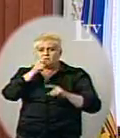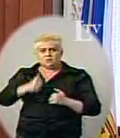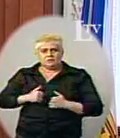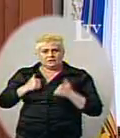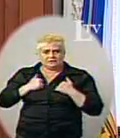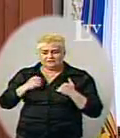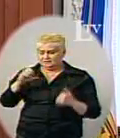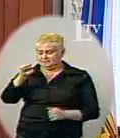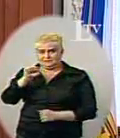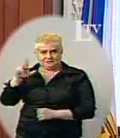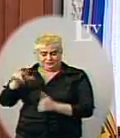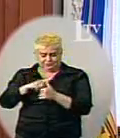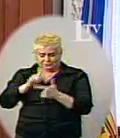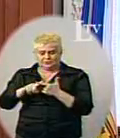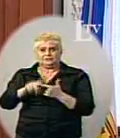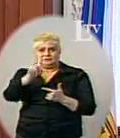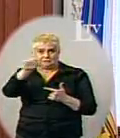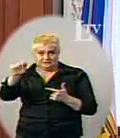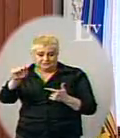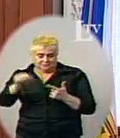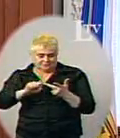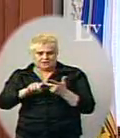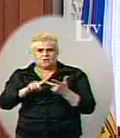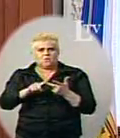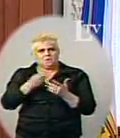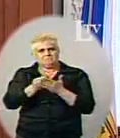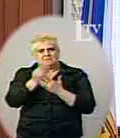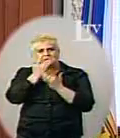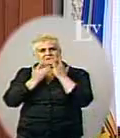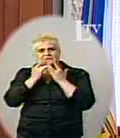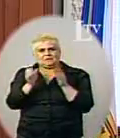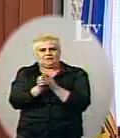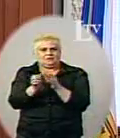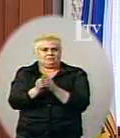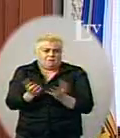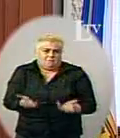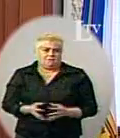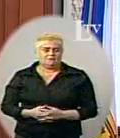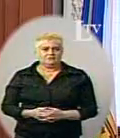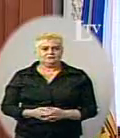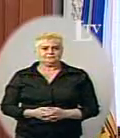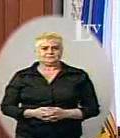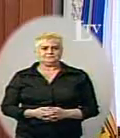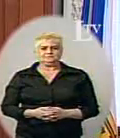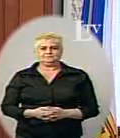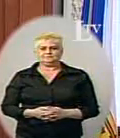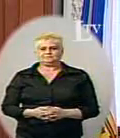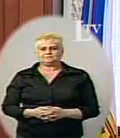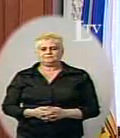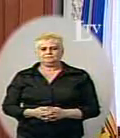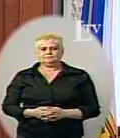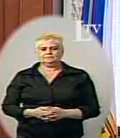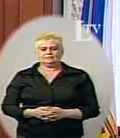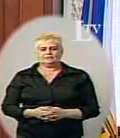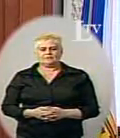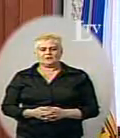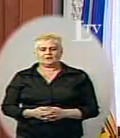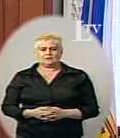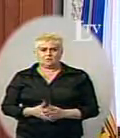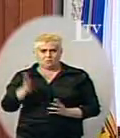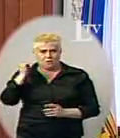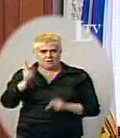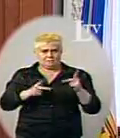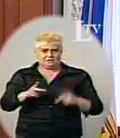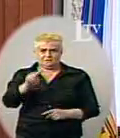people living with disabilities, and low-income Nova Scotians. Nova Scotians care